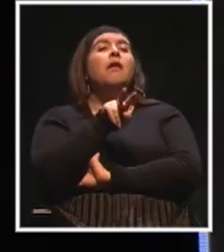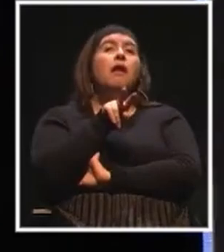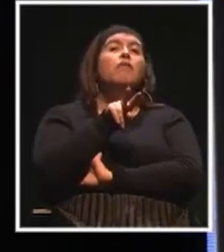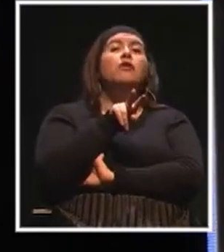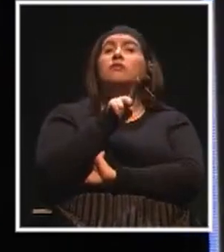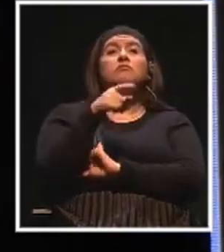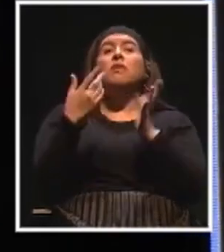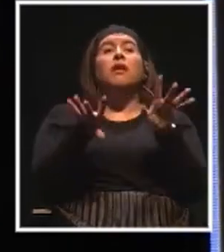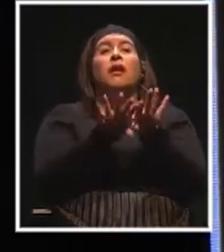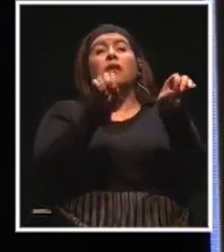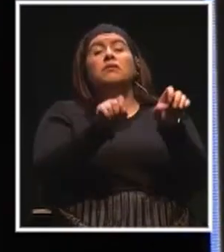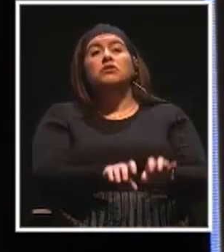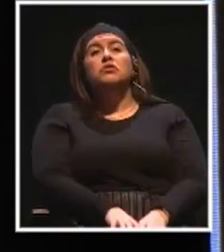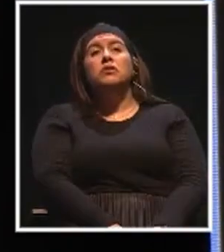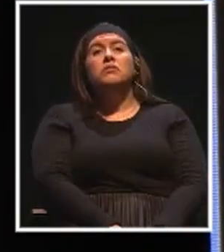not infinite.